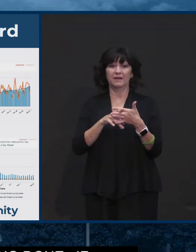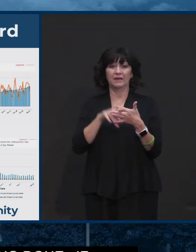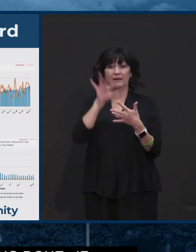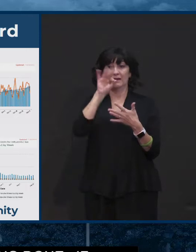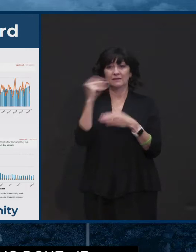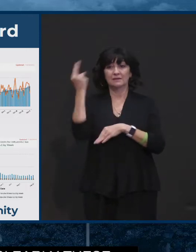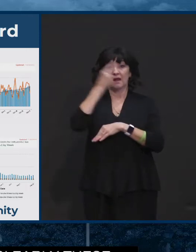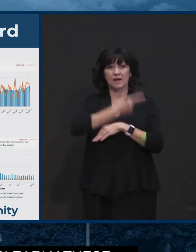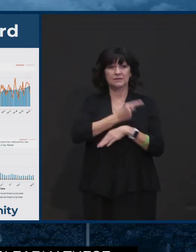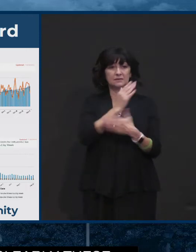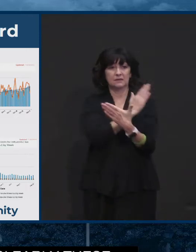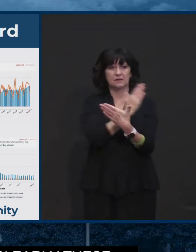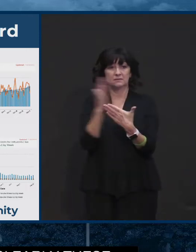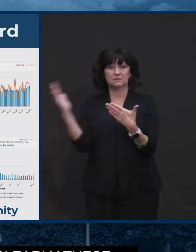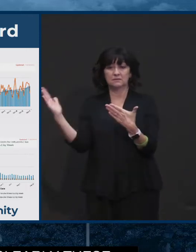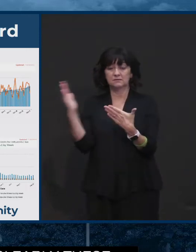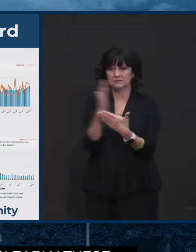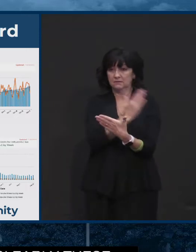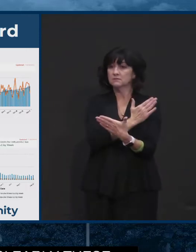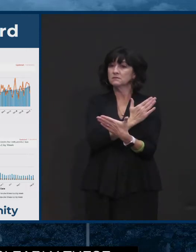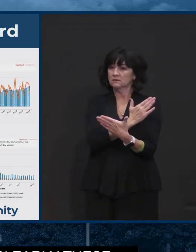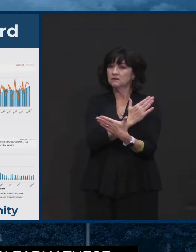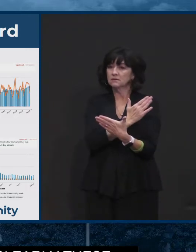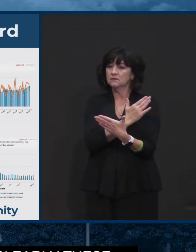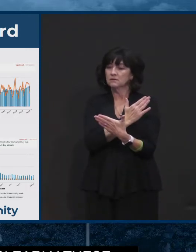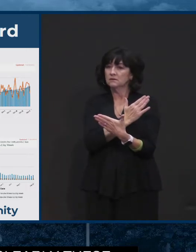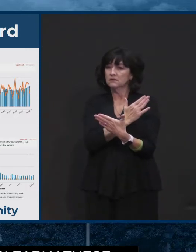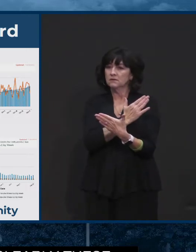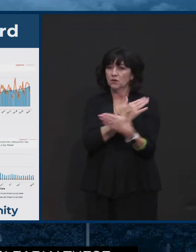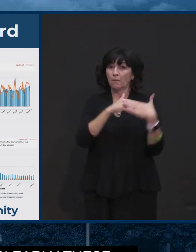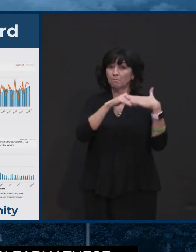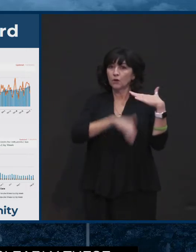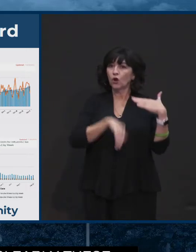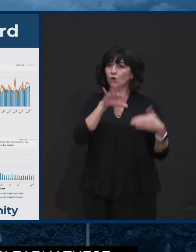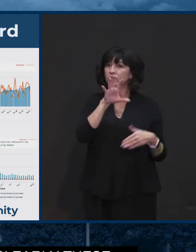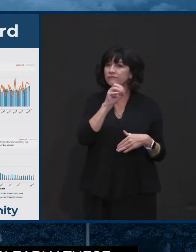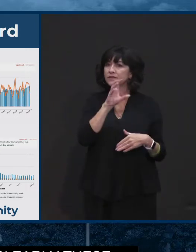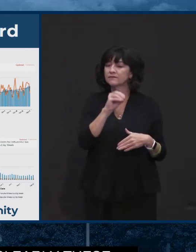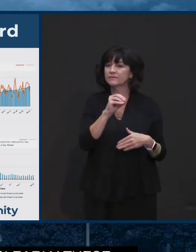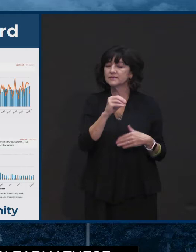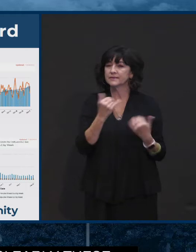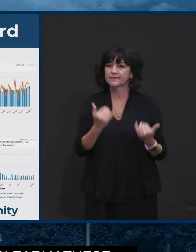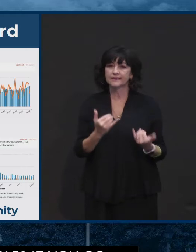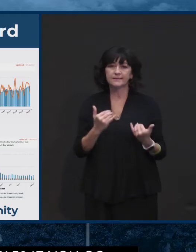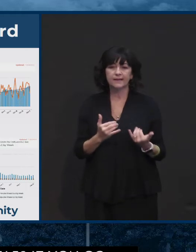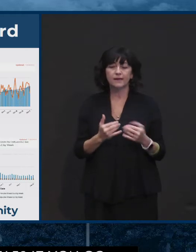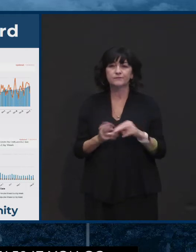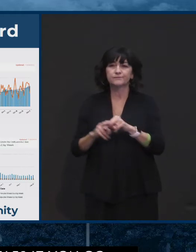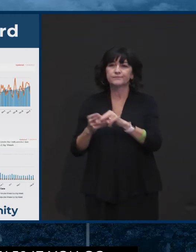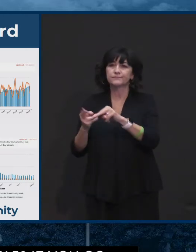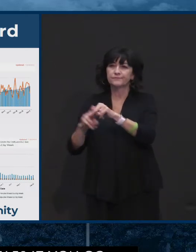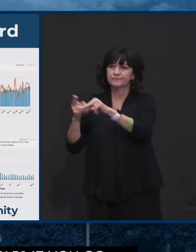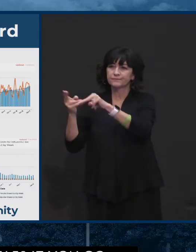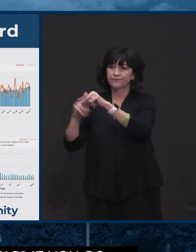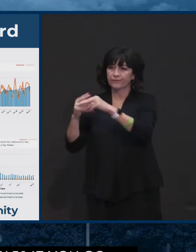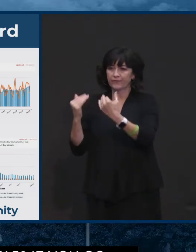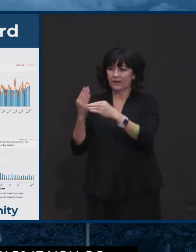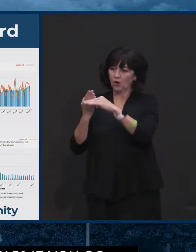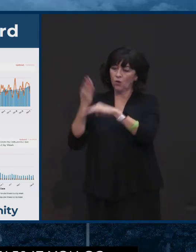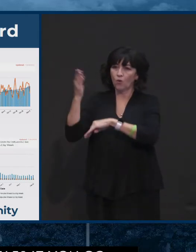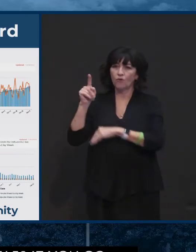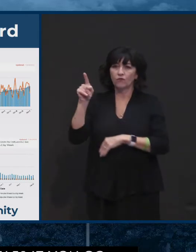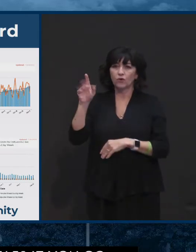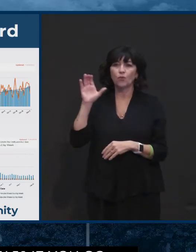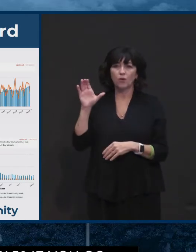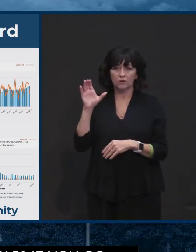90-day snapshot, and then we're just gradually moving up. So now we're above 100, and again,